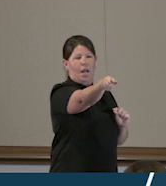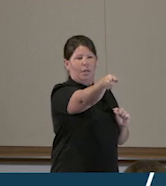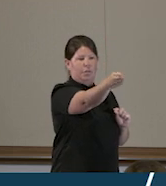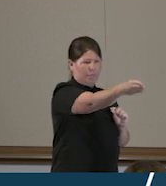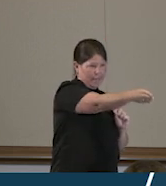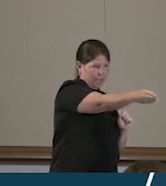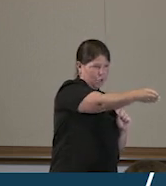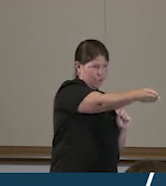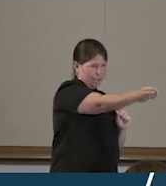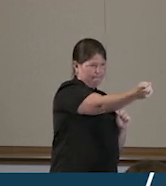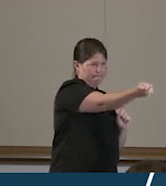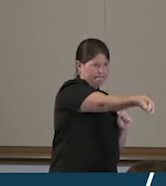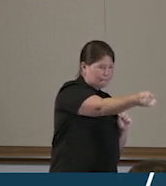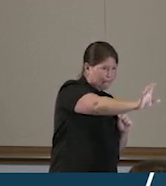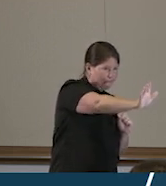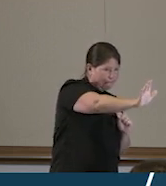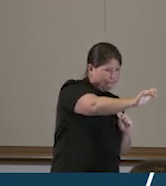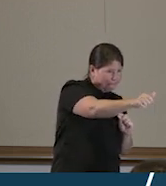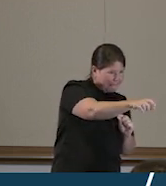here, the little guy,